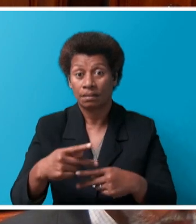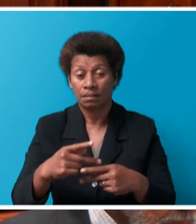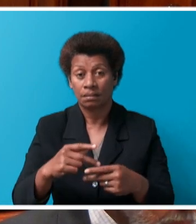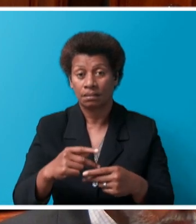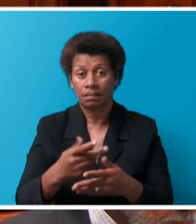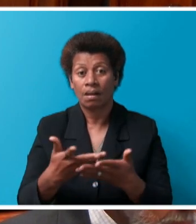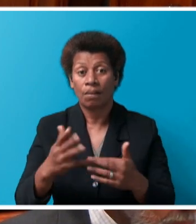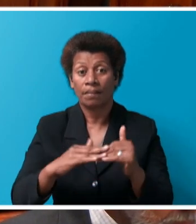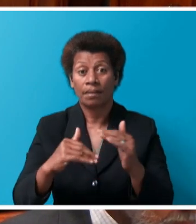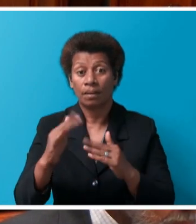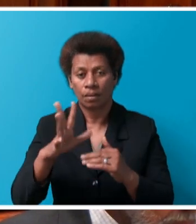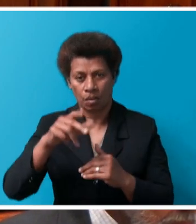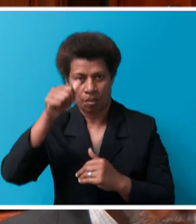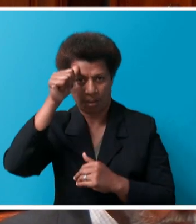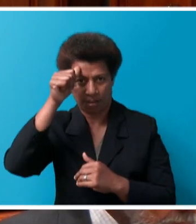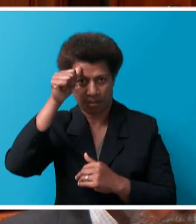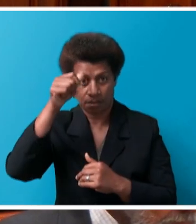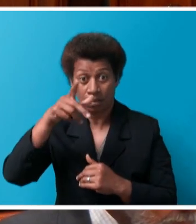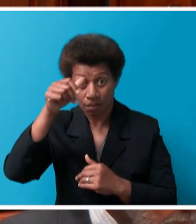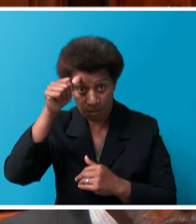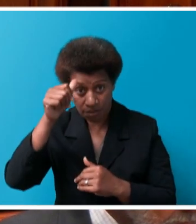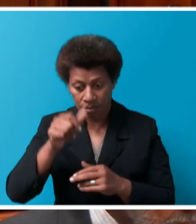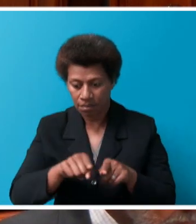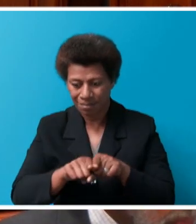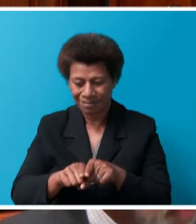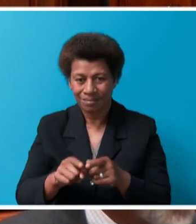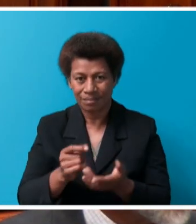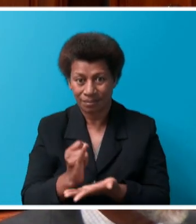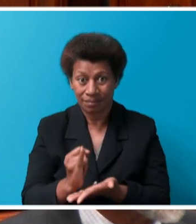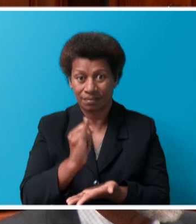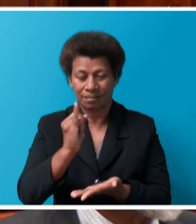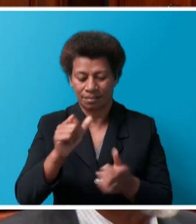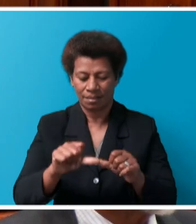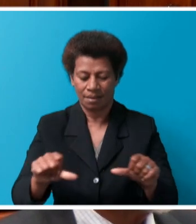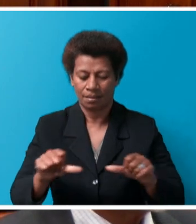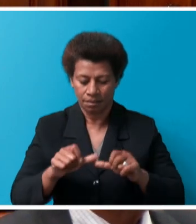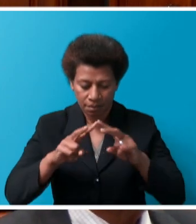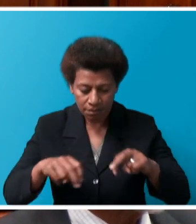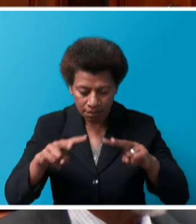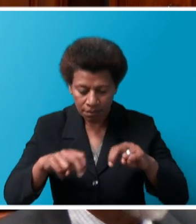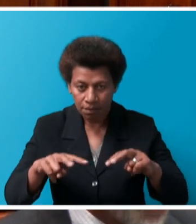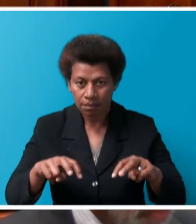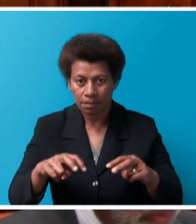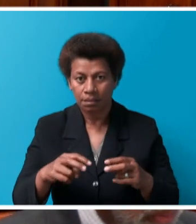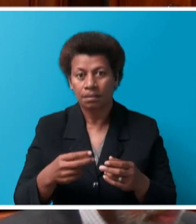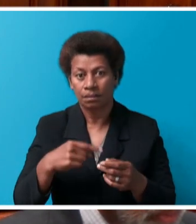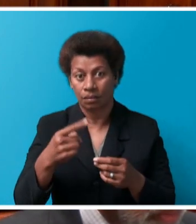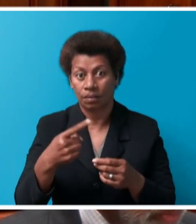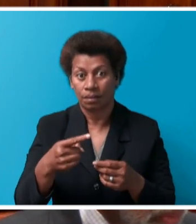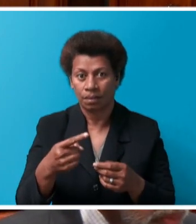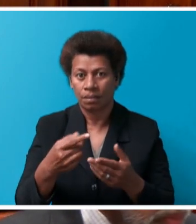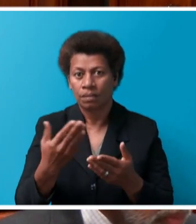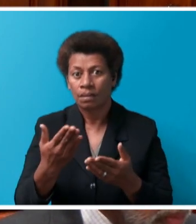are institutionalizing agriculture research to ensure it remains innovative, efficient,